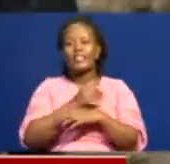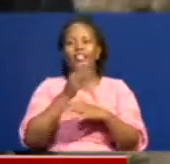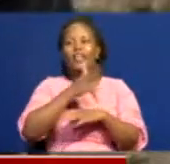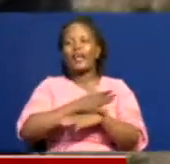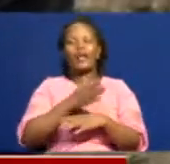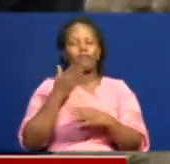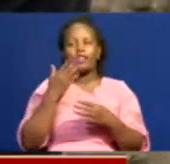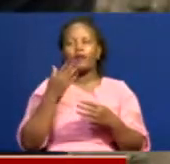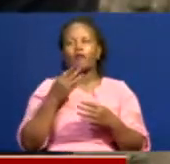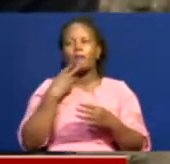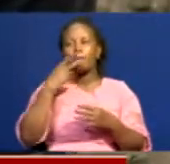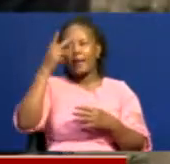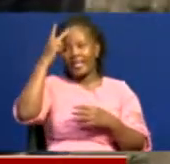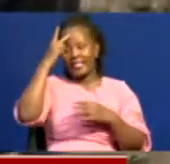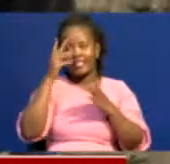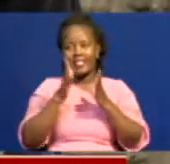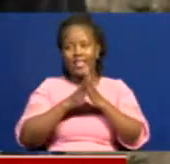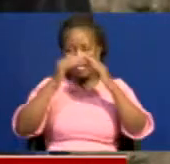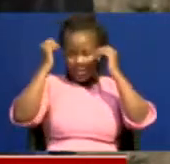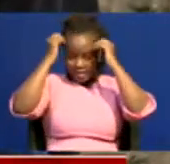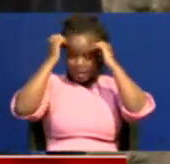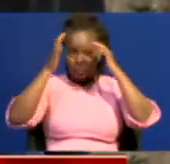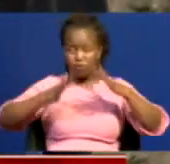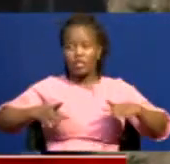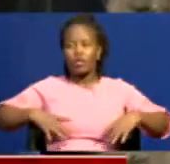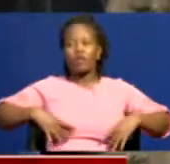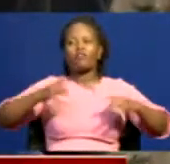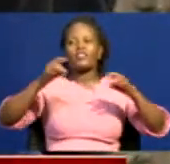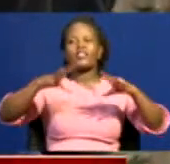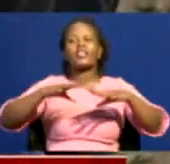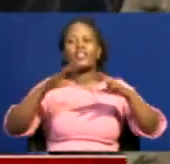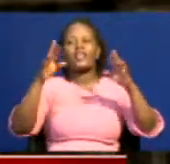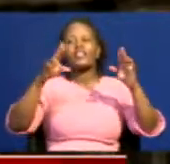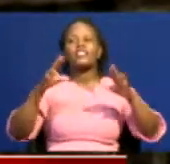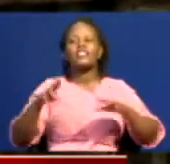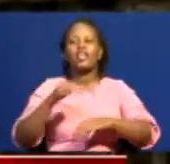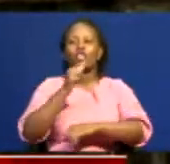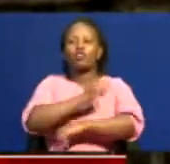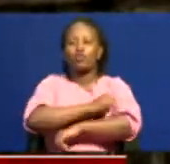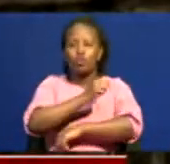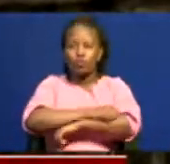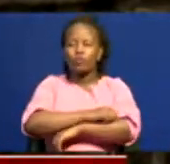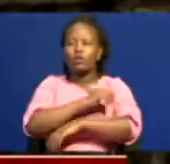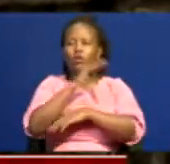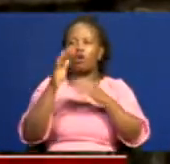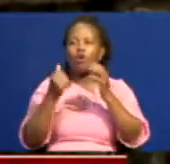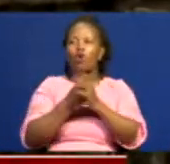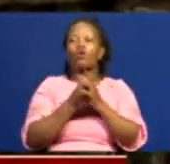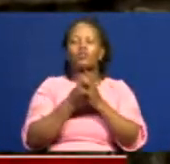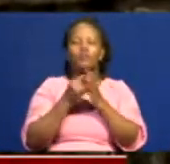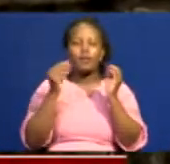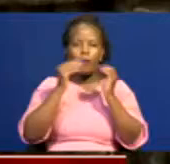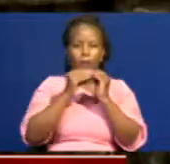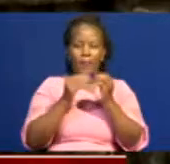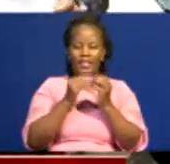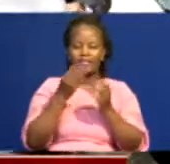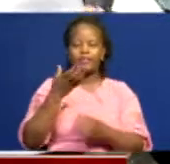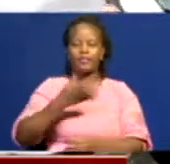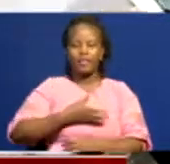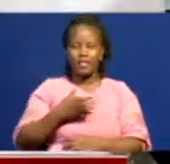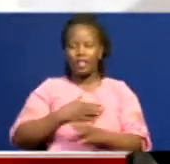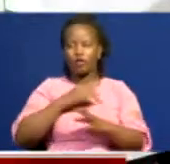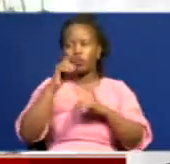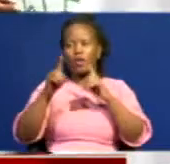of Kitengela International School in Kajiado County camped at the Kenya National Examination Council's Mitihani House